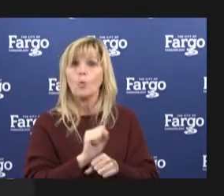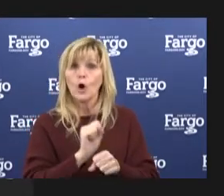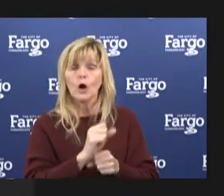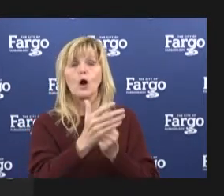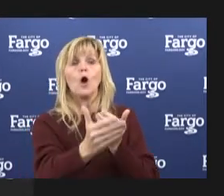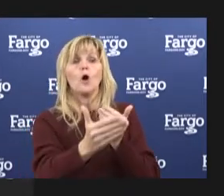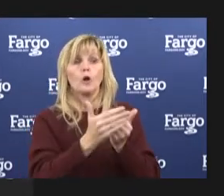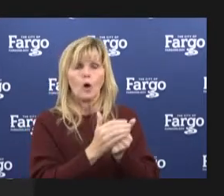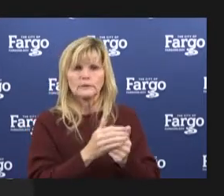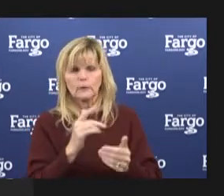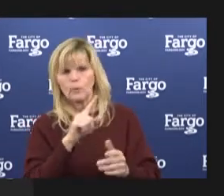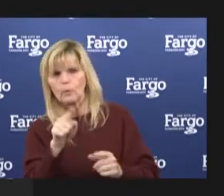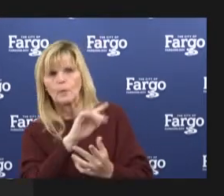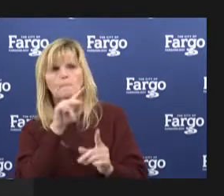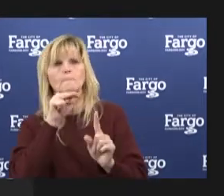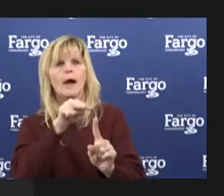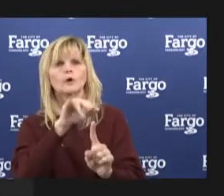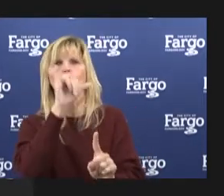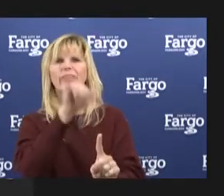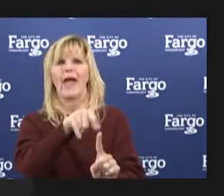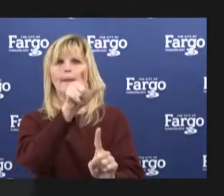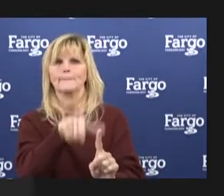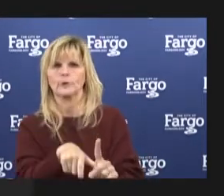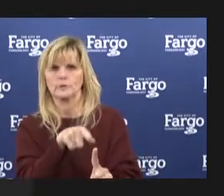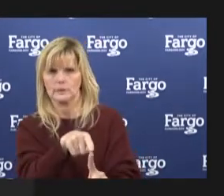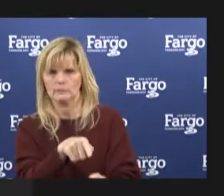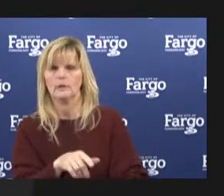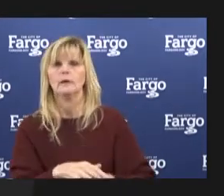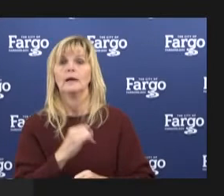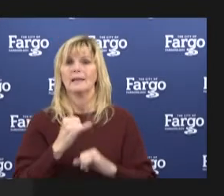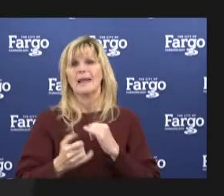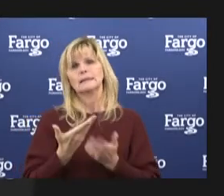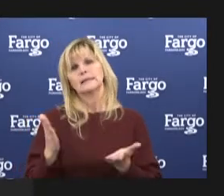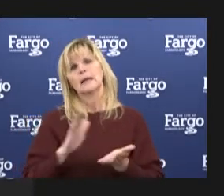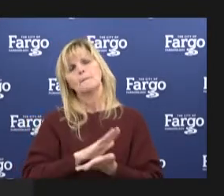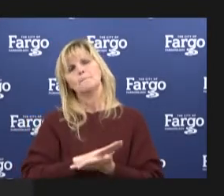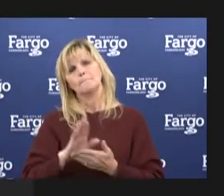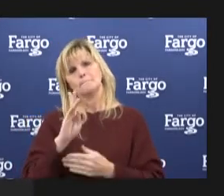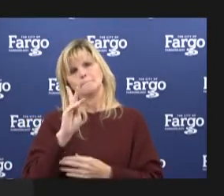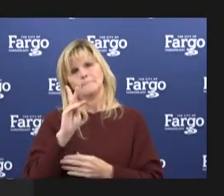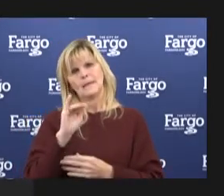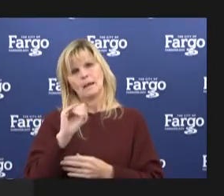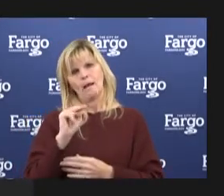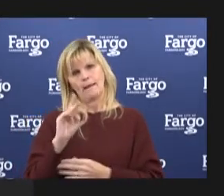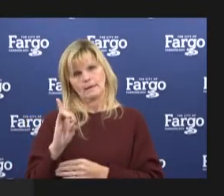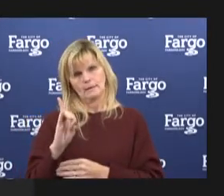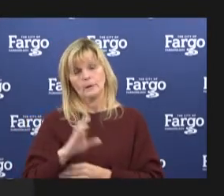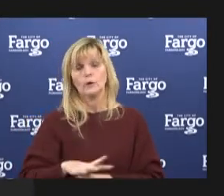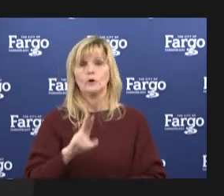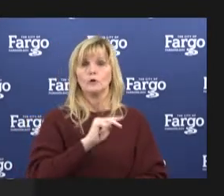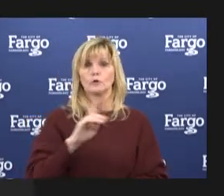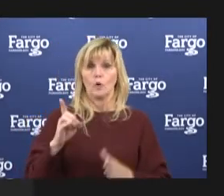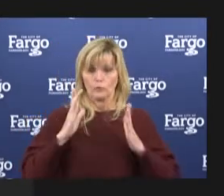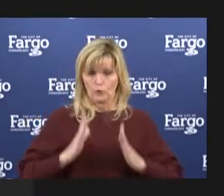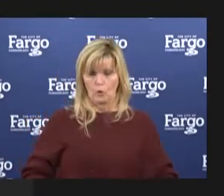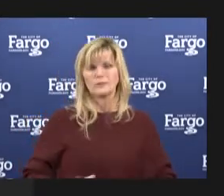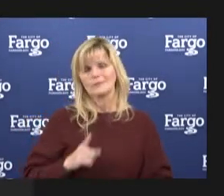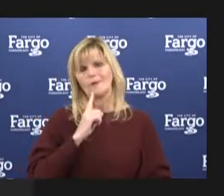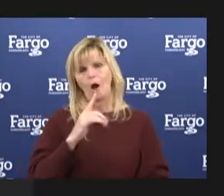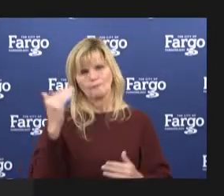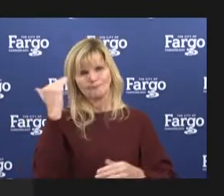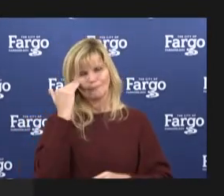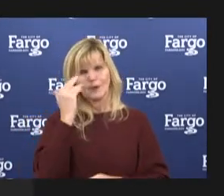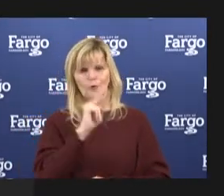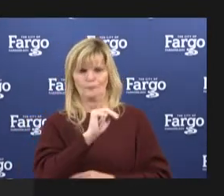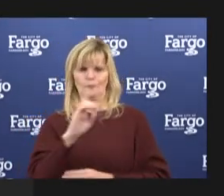our monitoring process. And the last thing is just be kind. North Dakotans are known for being North